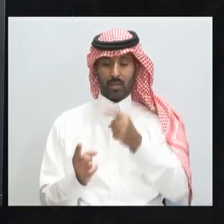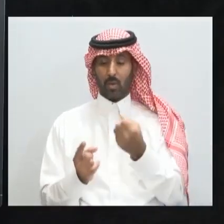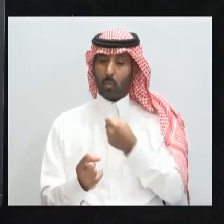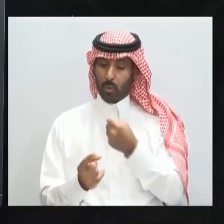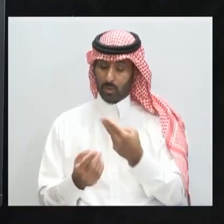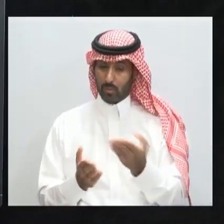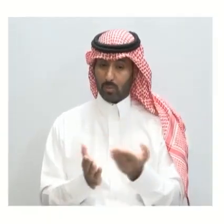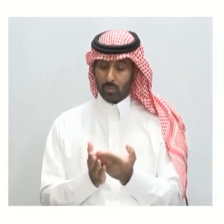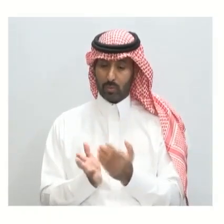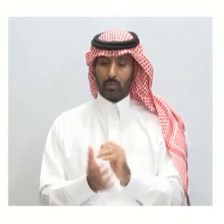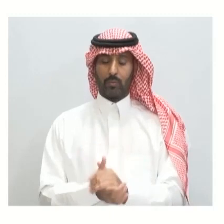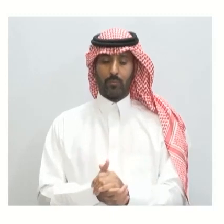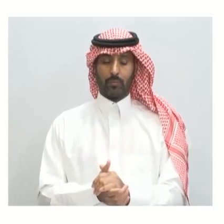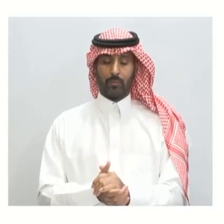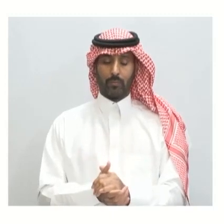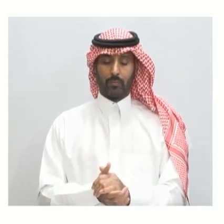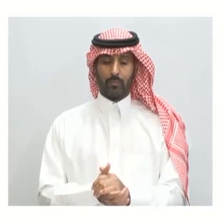they are.